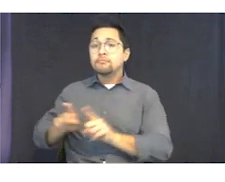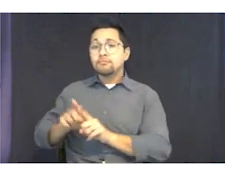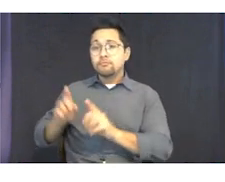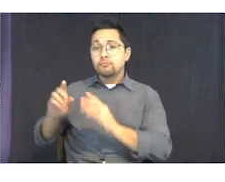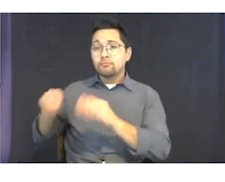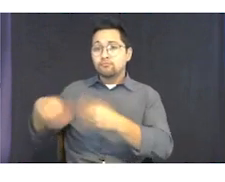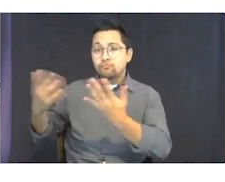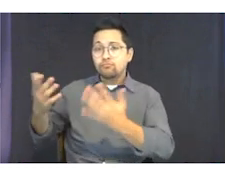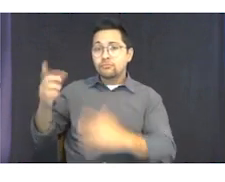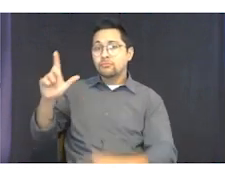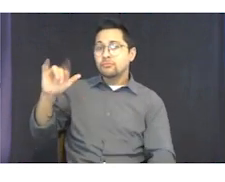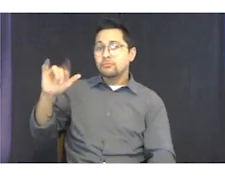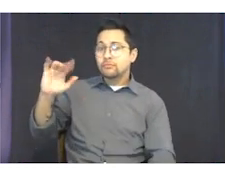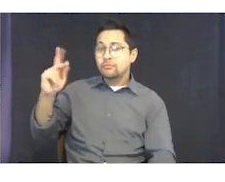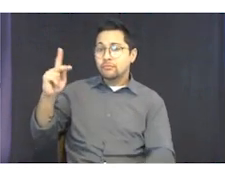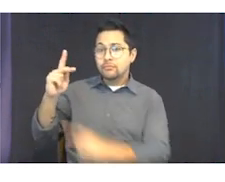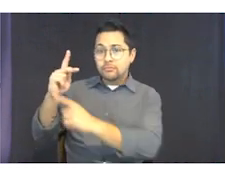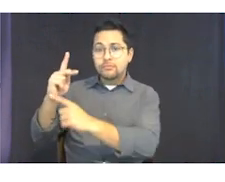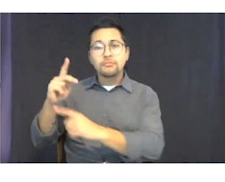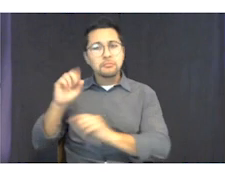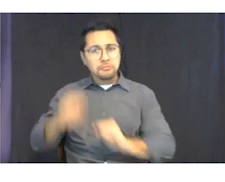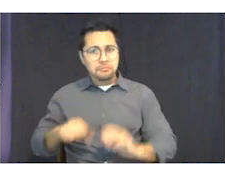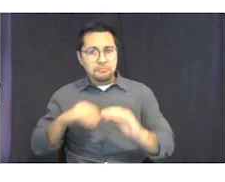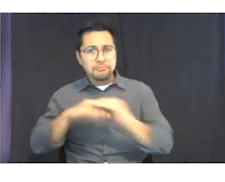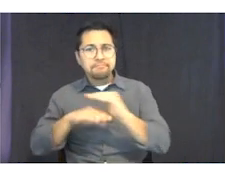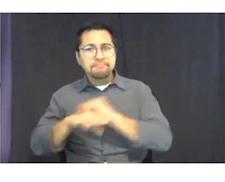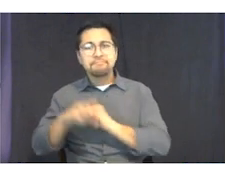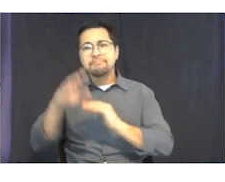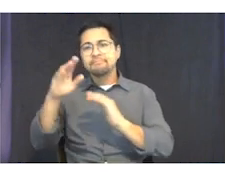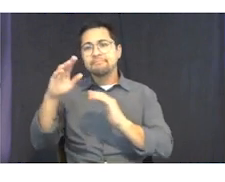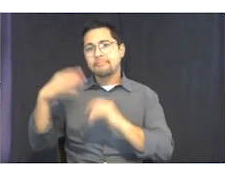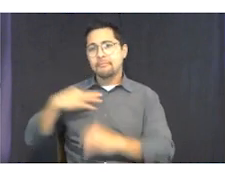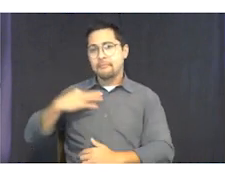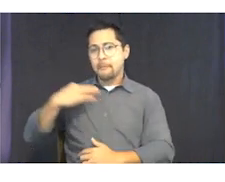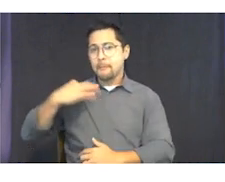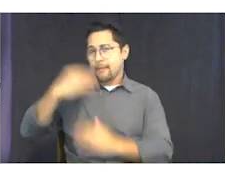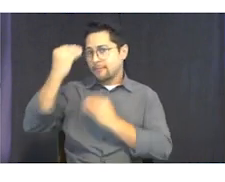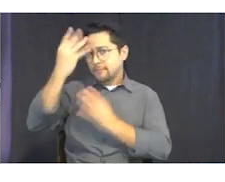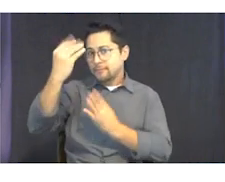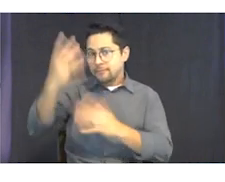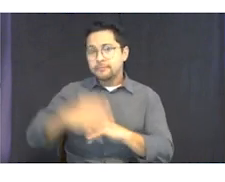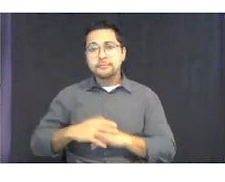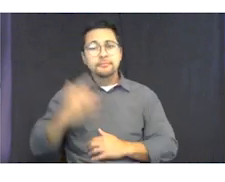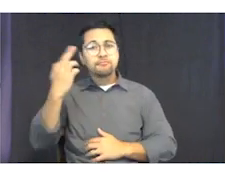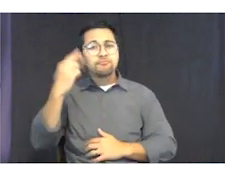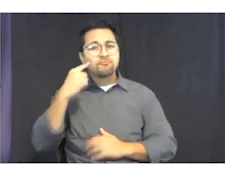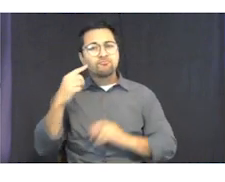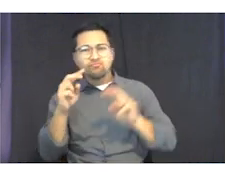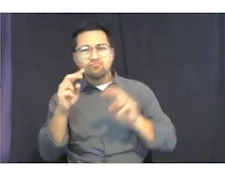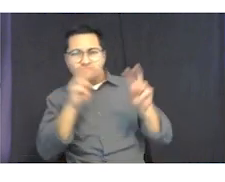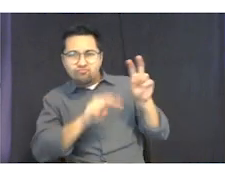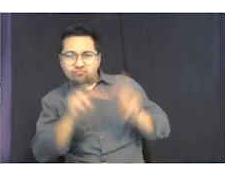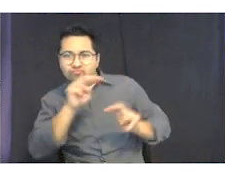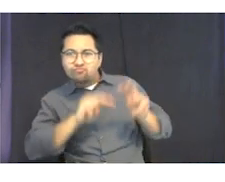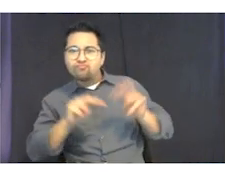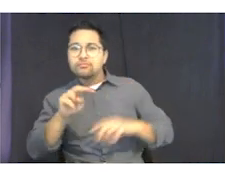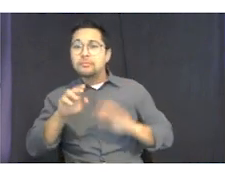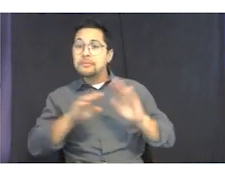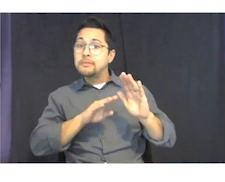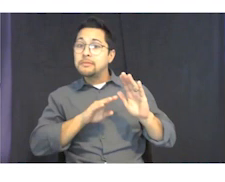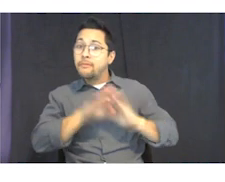can use to access the application information. Because we look at developmental disabilities,